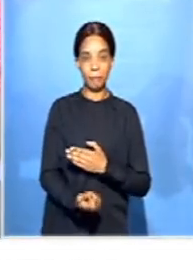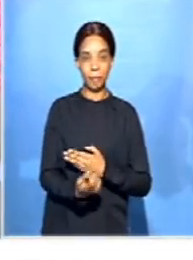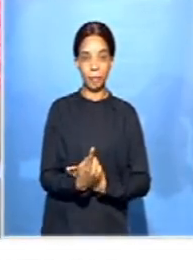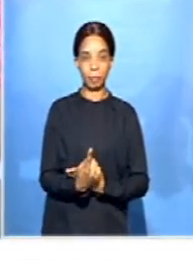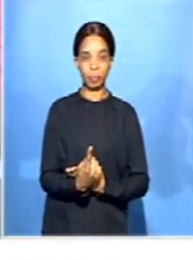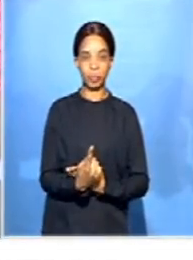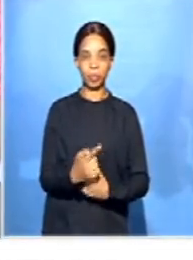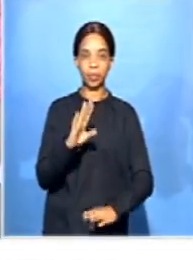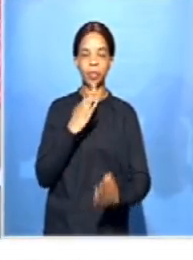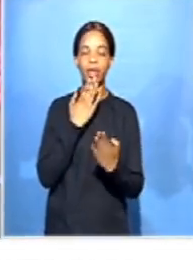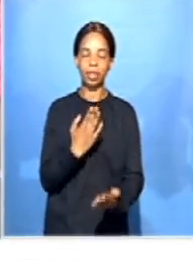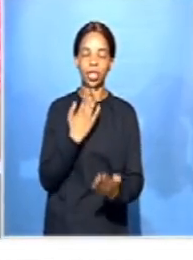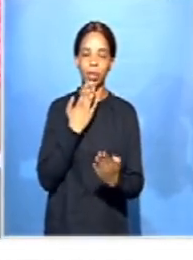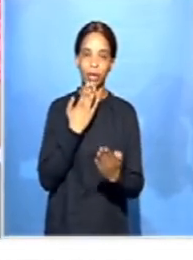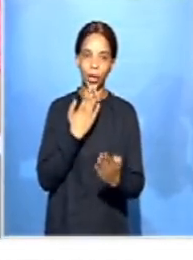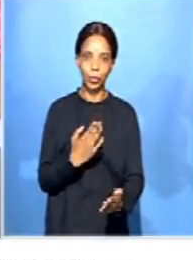Thank you very much.